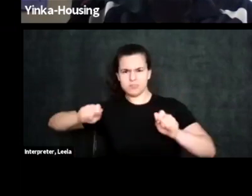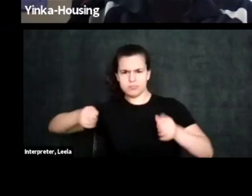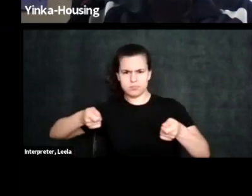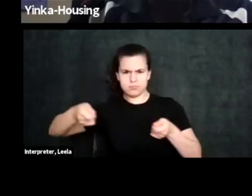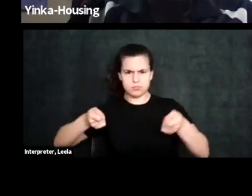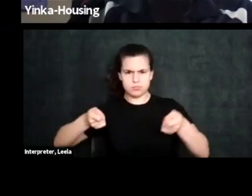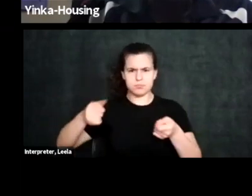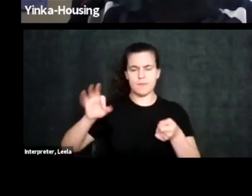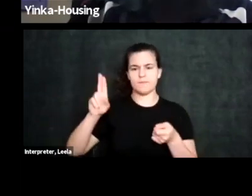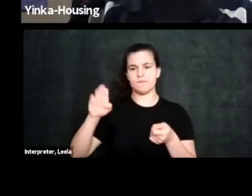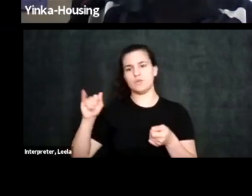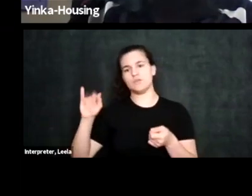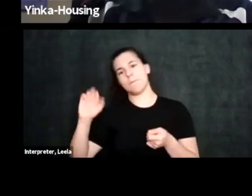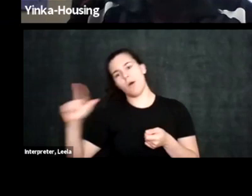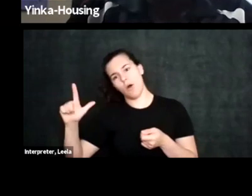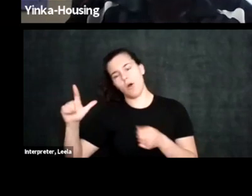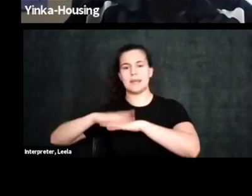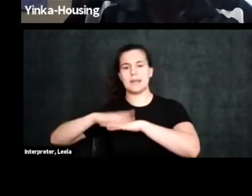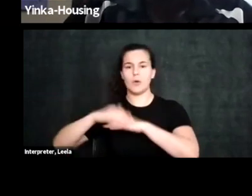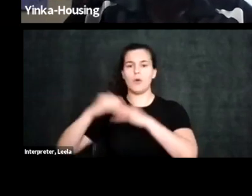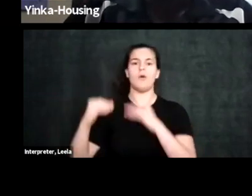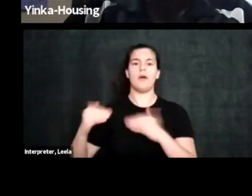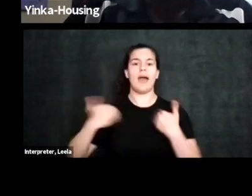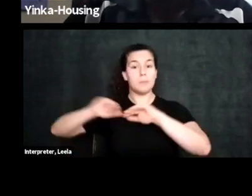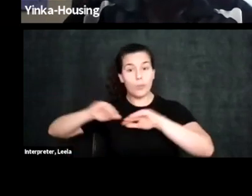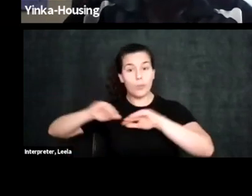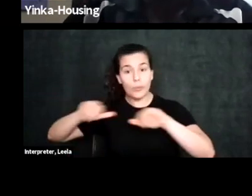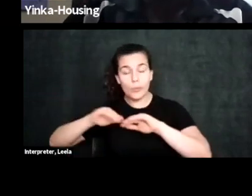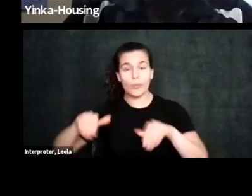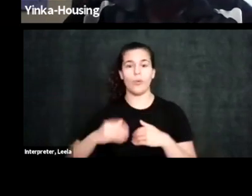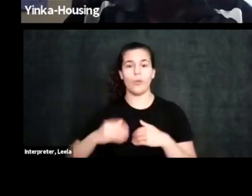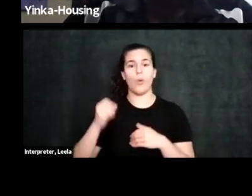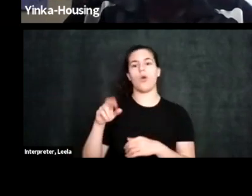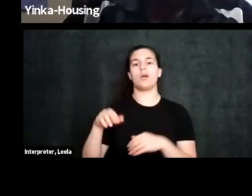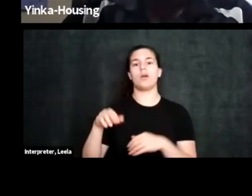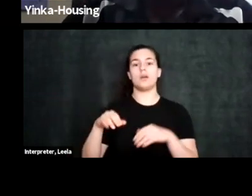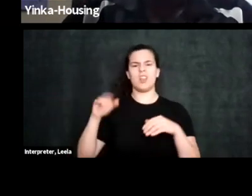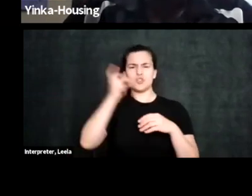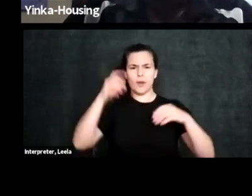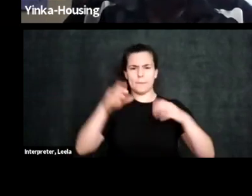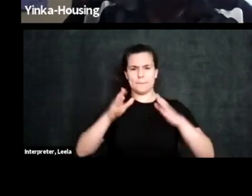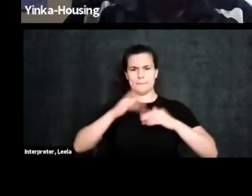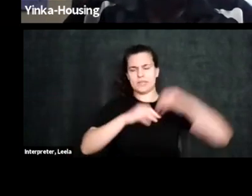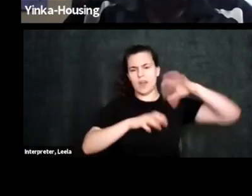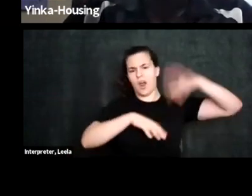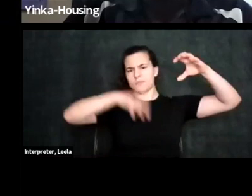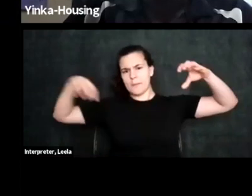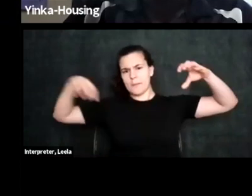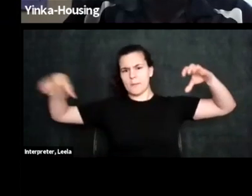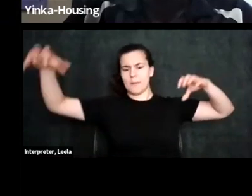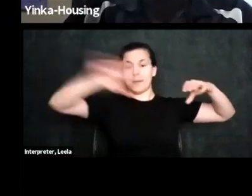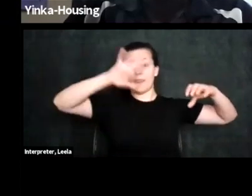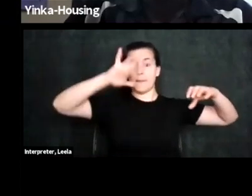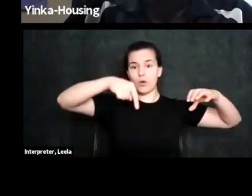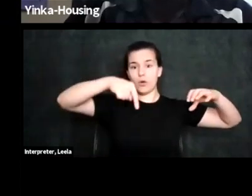different halls. We have a swimming pool or the courtyard. You might want to go out to the courtyard and hang out with the RAs or hang out with